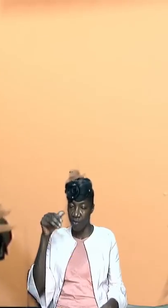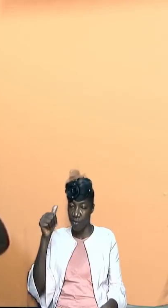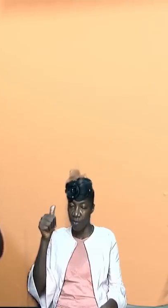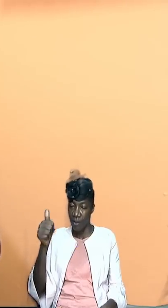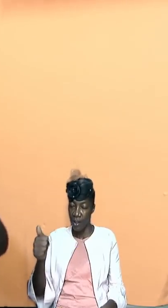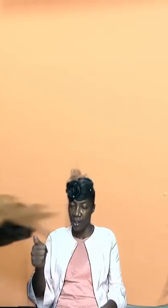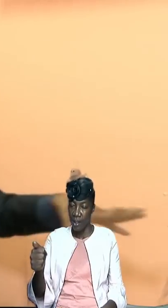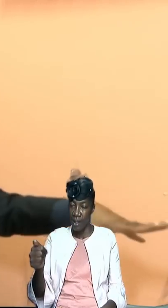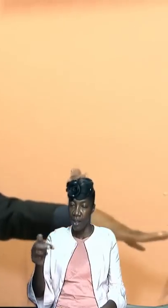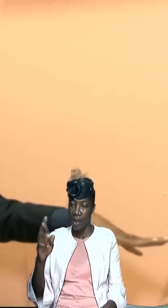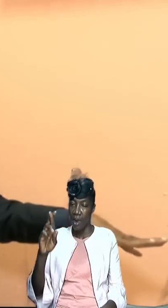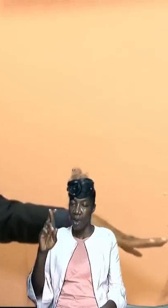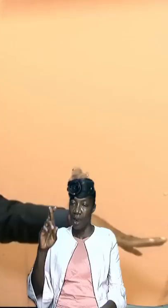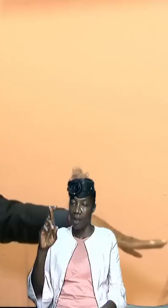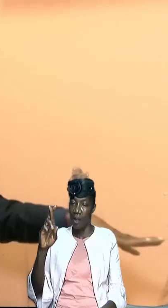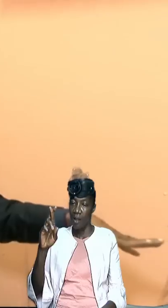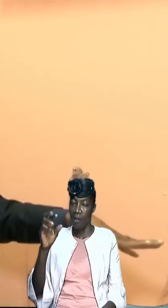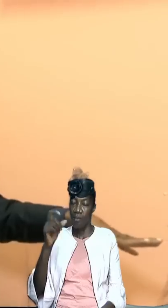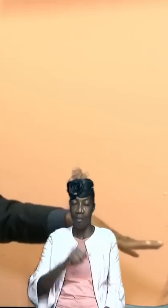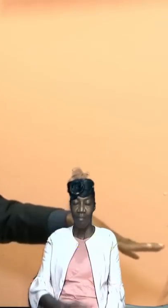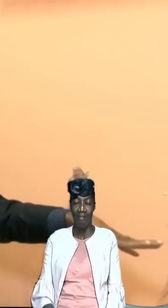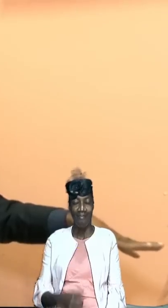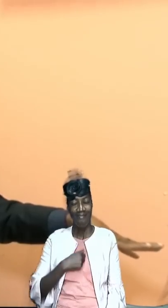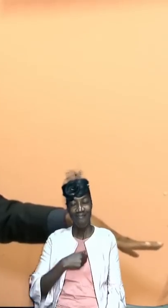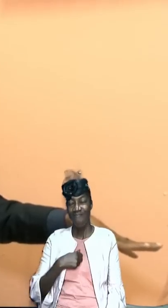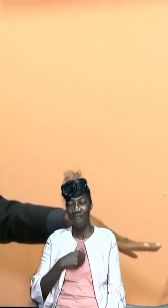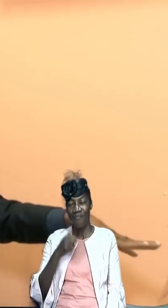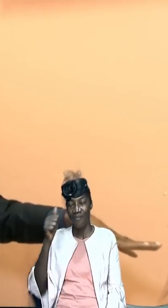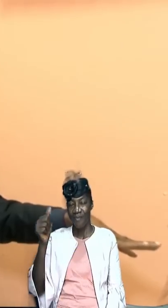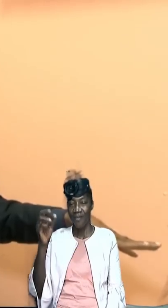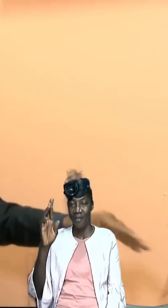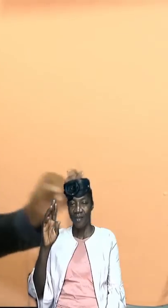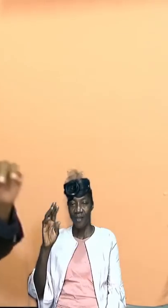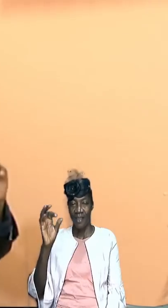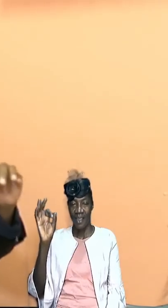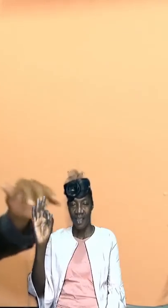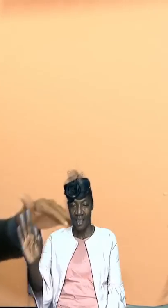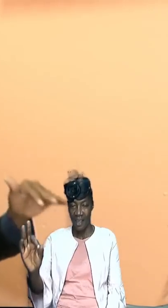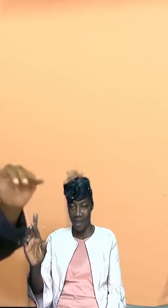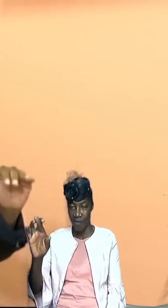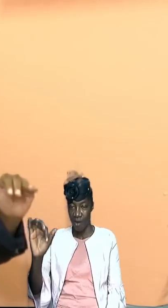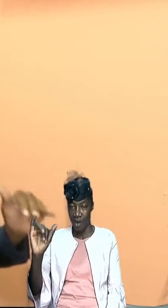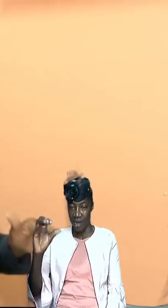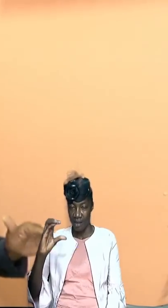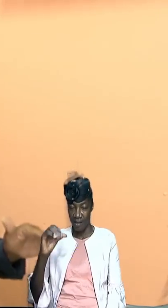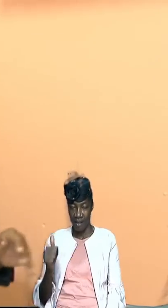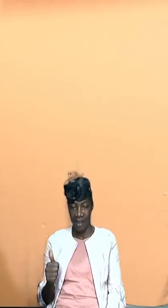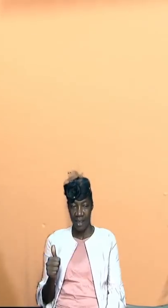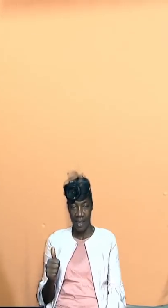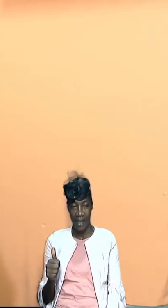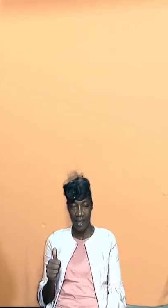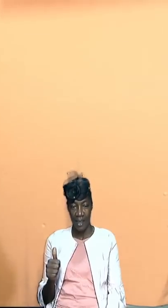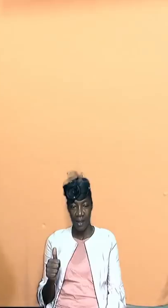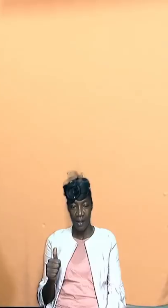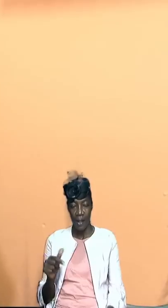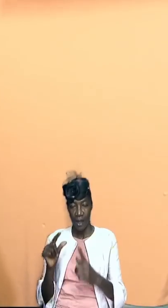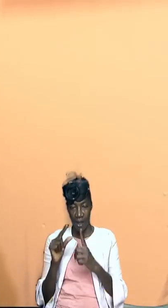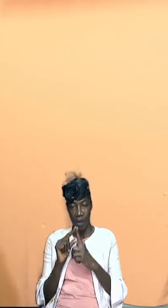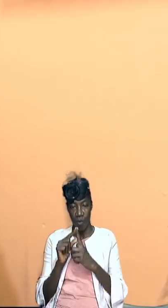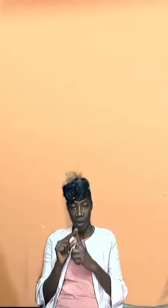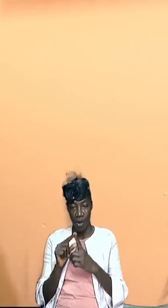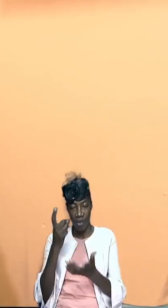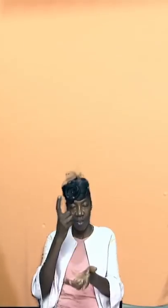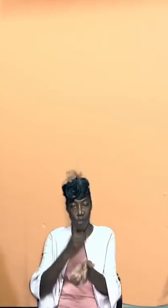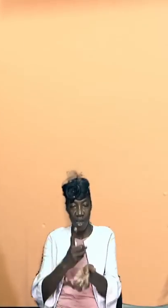spread out and colonized, up in the words of Dr. Venter, the whole world. Through Adam